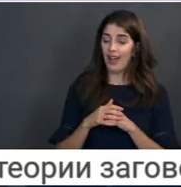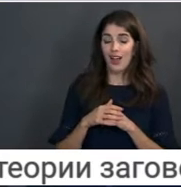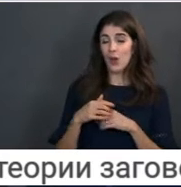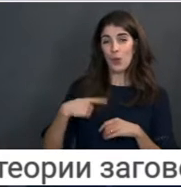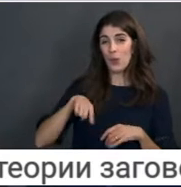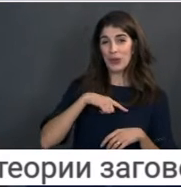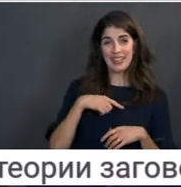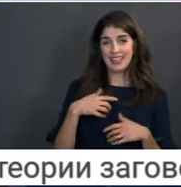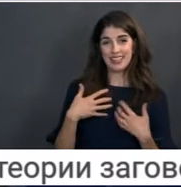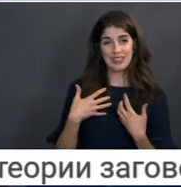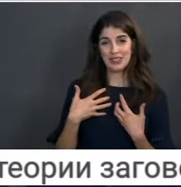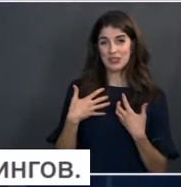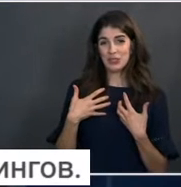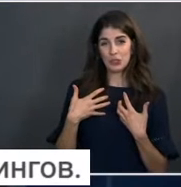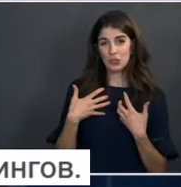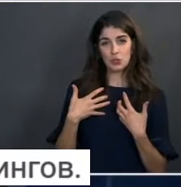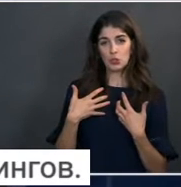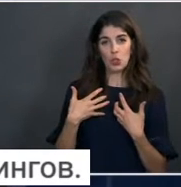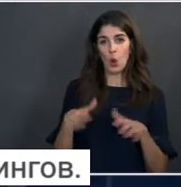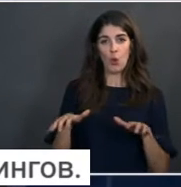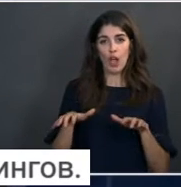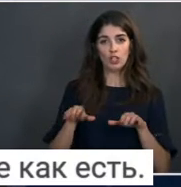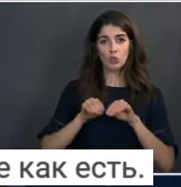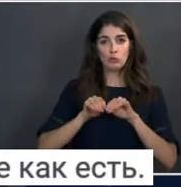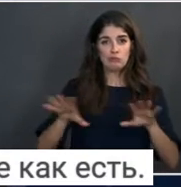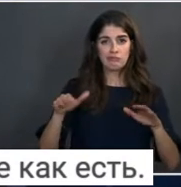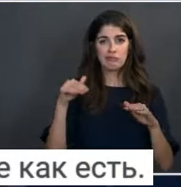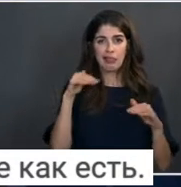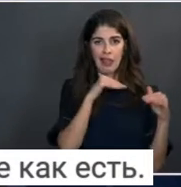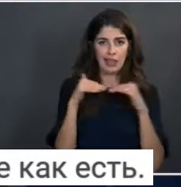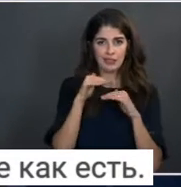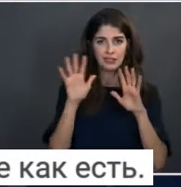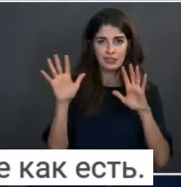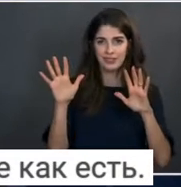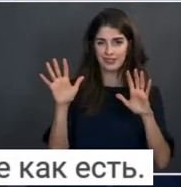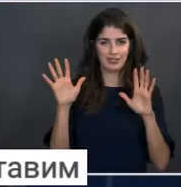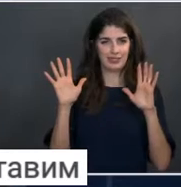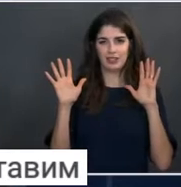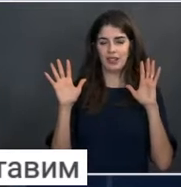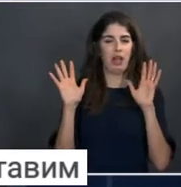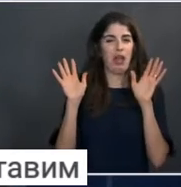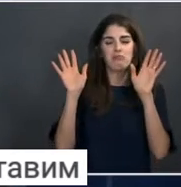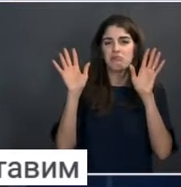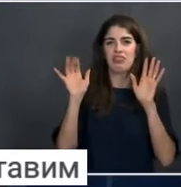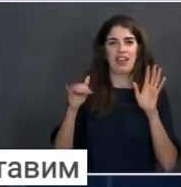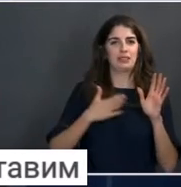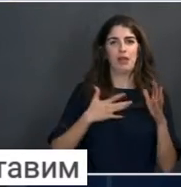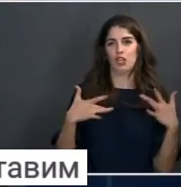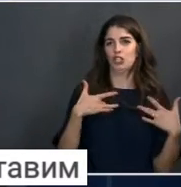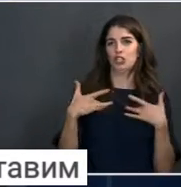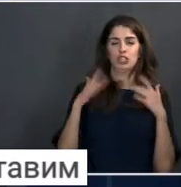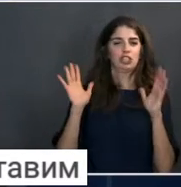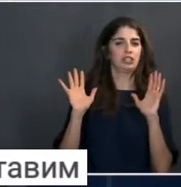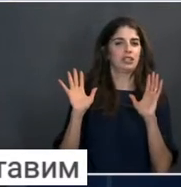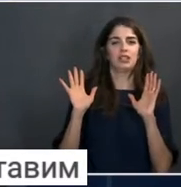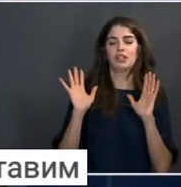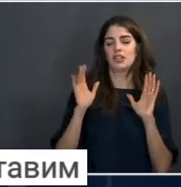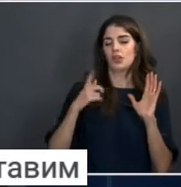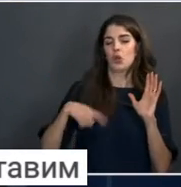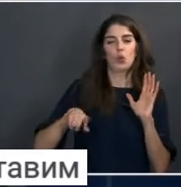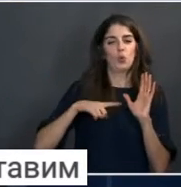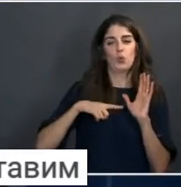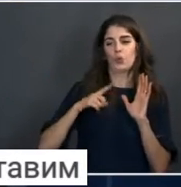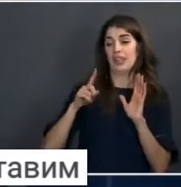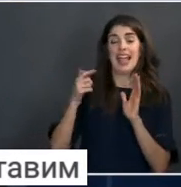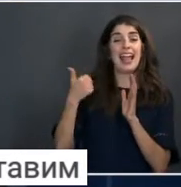we don't want to elevate conspiracy theories further in the briefing room. So I'm going to I'm going to leave it at that, and we'll leave